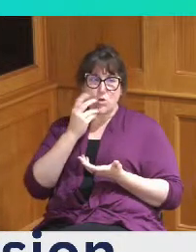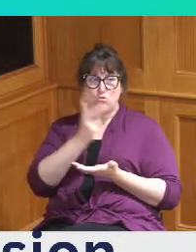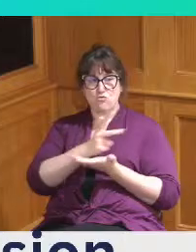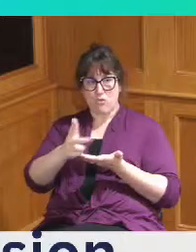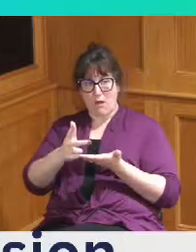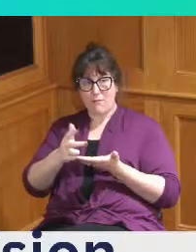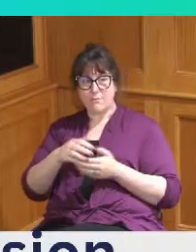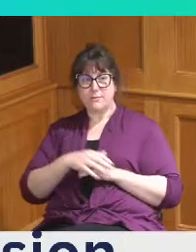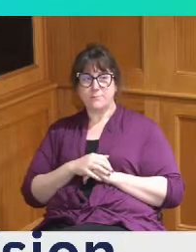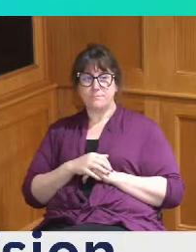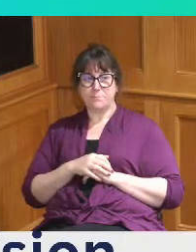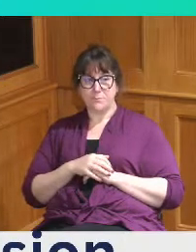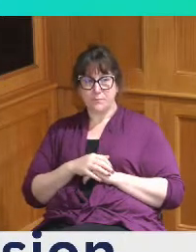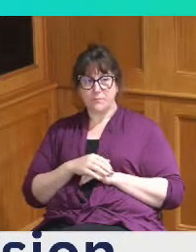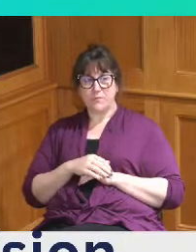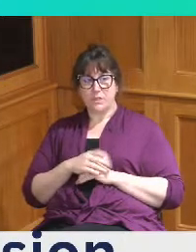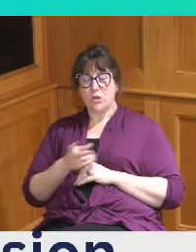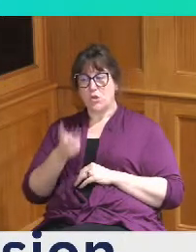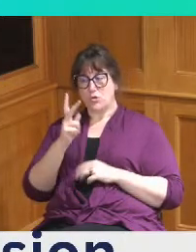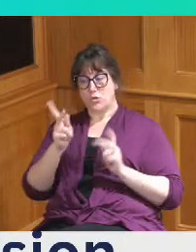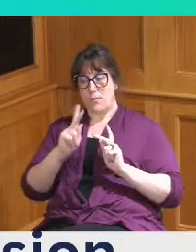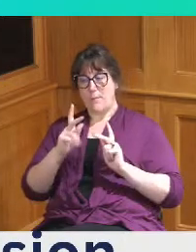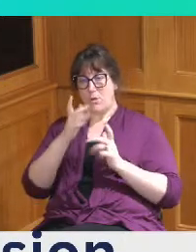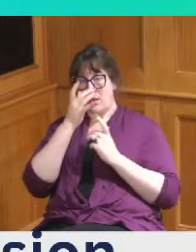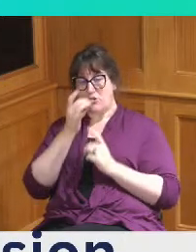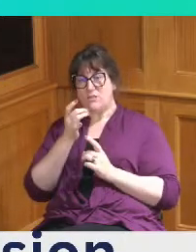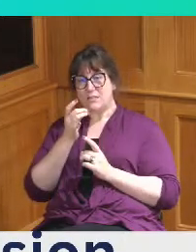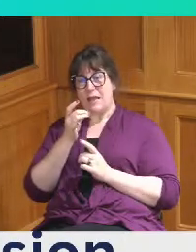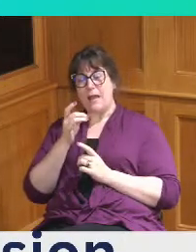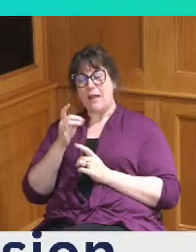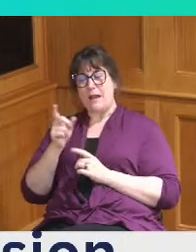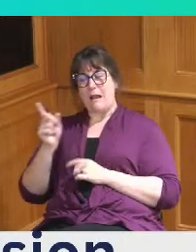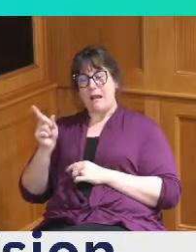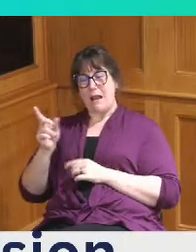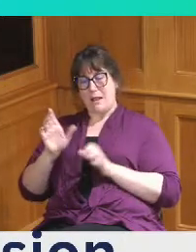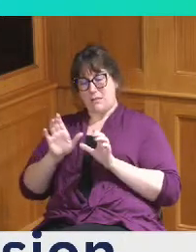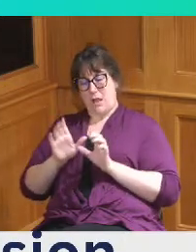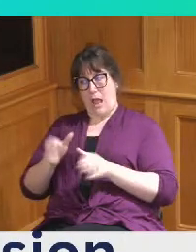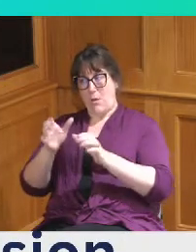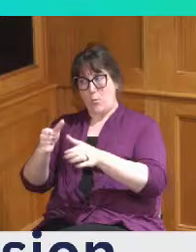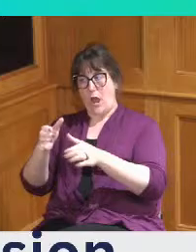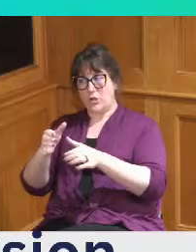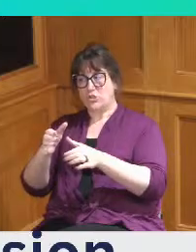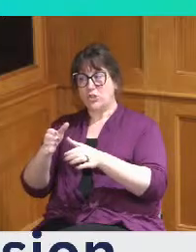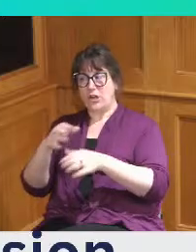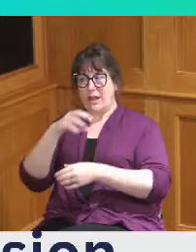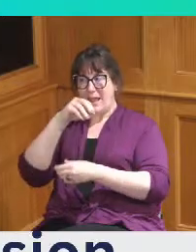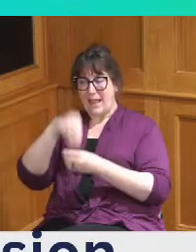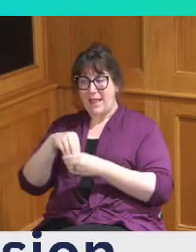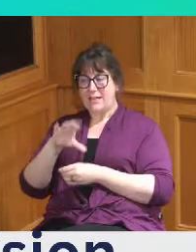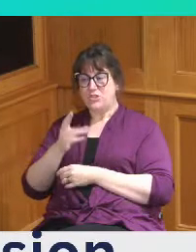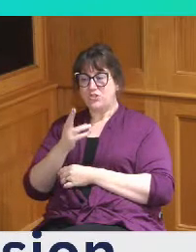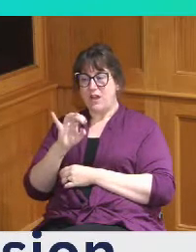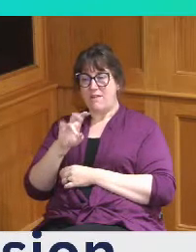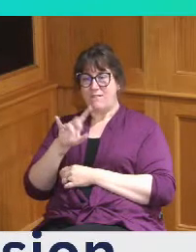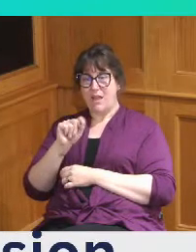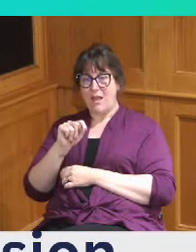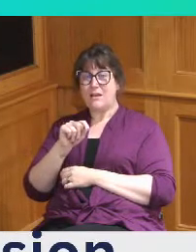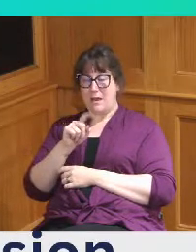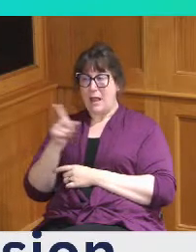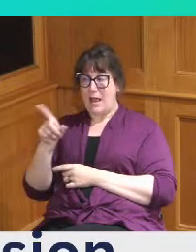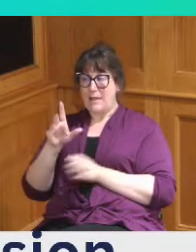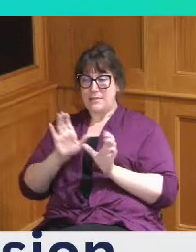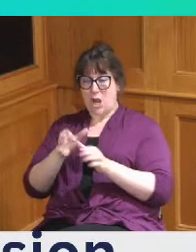Shainling. Dr. Lemley is a chiropractor with a long-standing practice in Cheviot. He also happens to be the team chiropractor for the Bengals, so